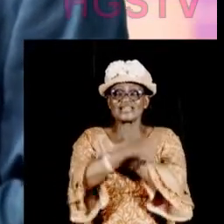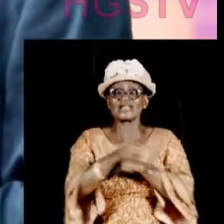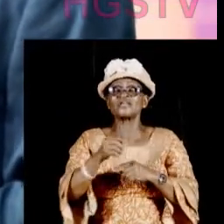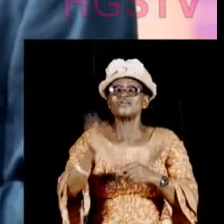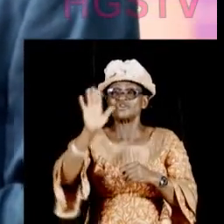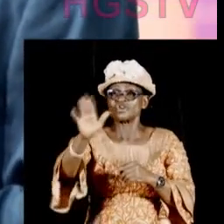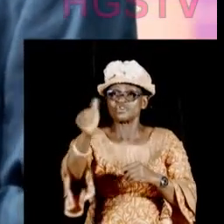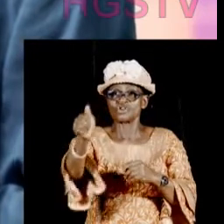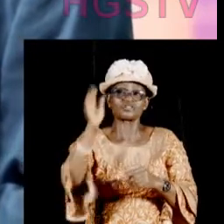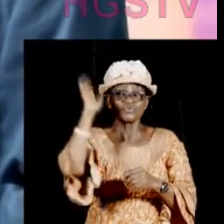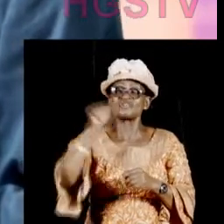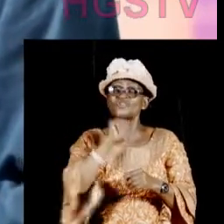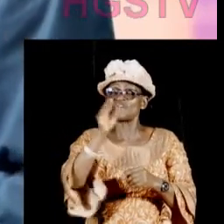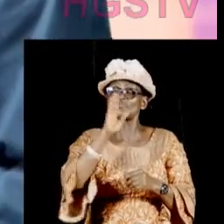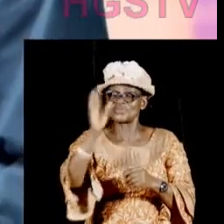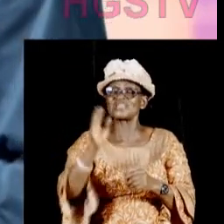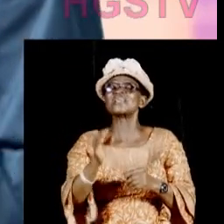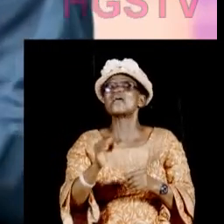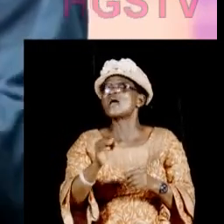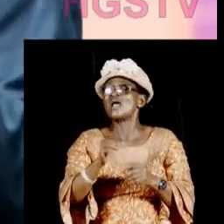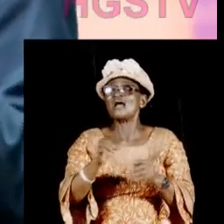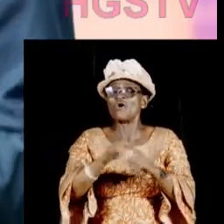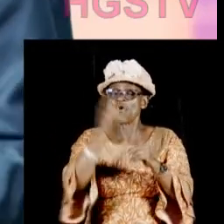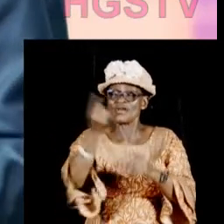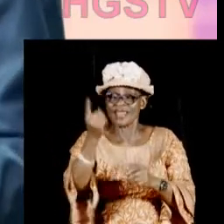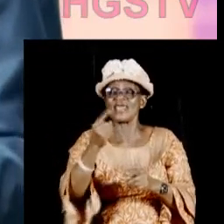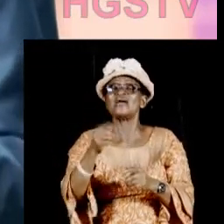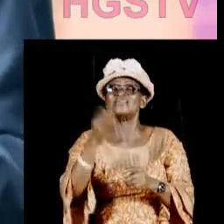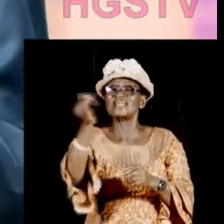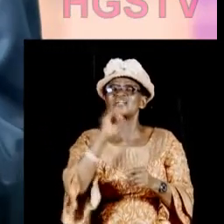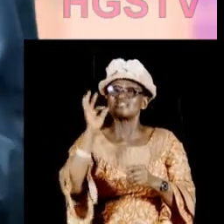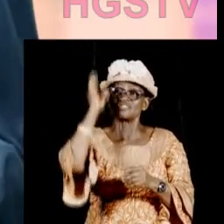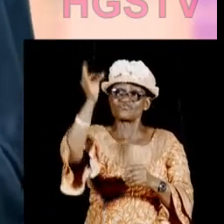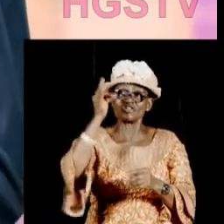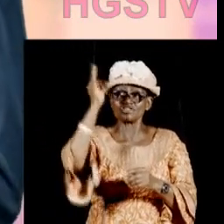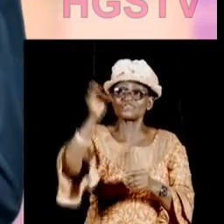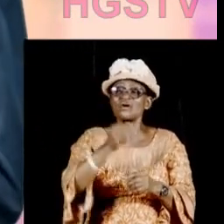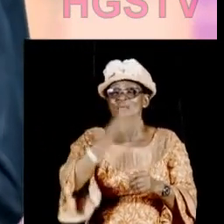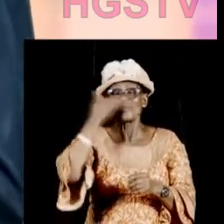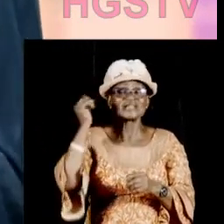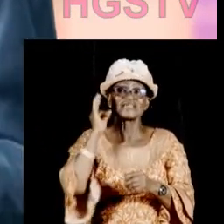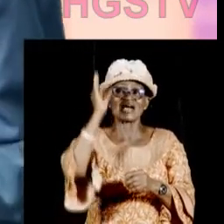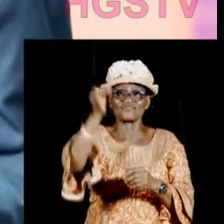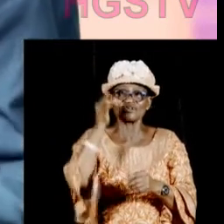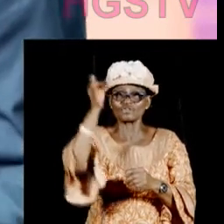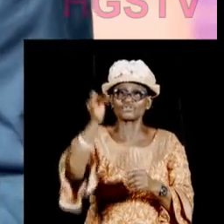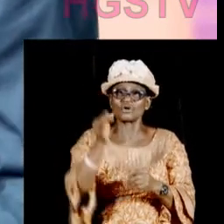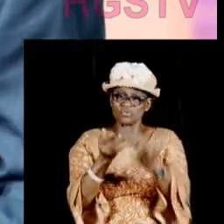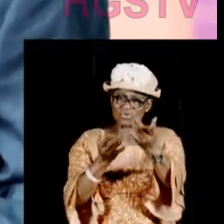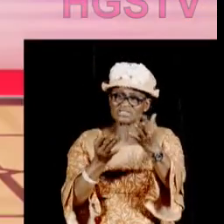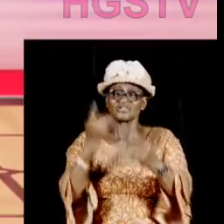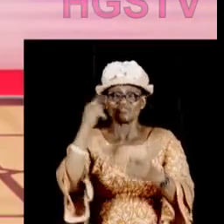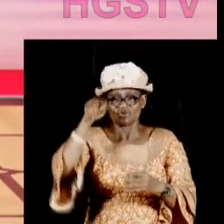exception. This is not your end. There is a future, a better future awaiting you.